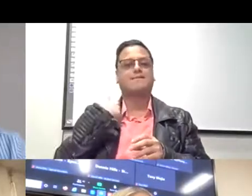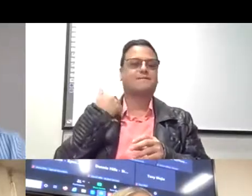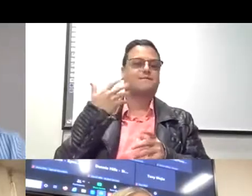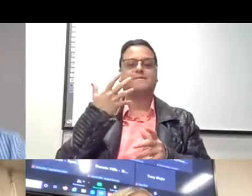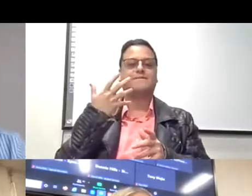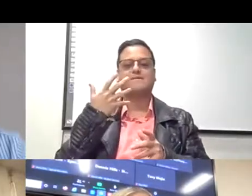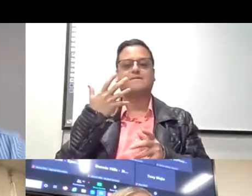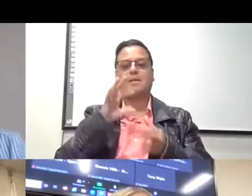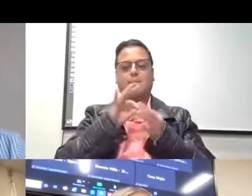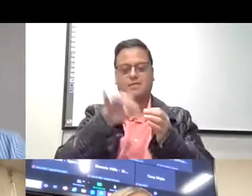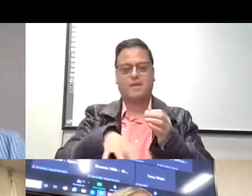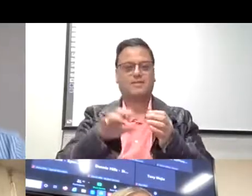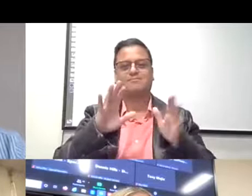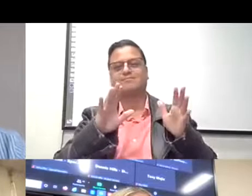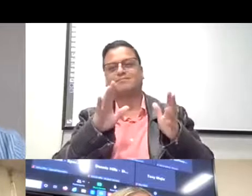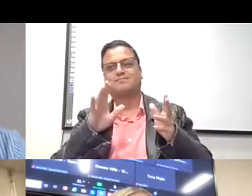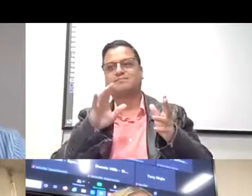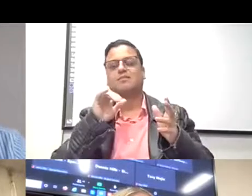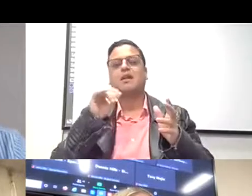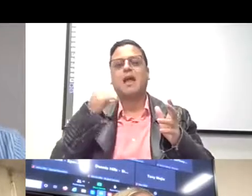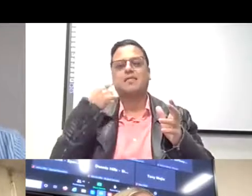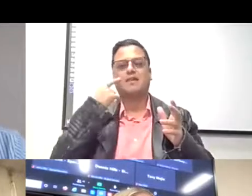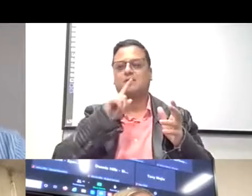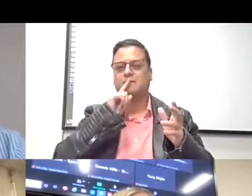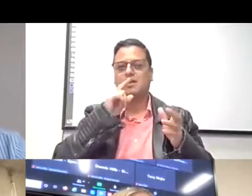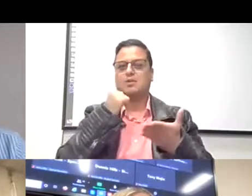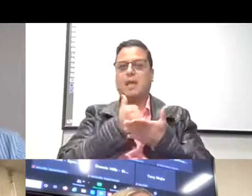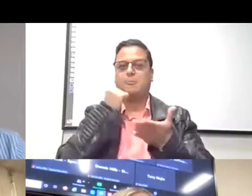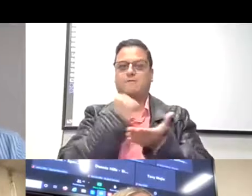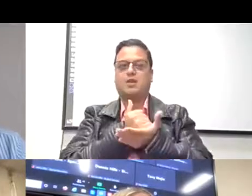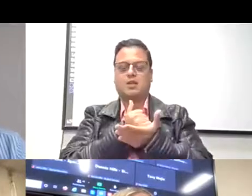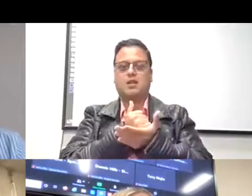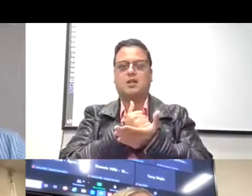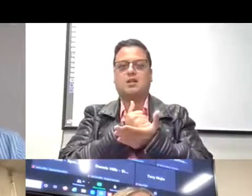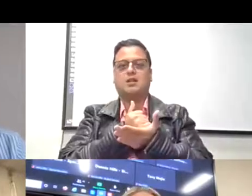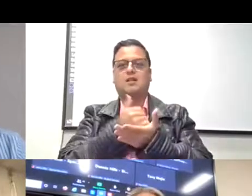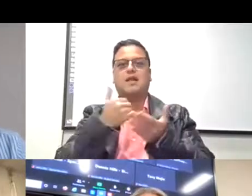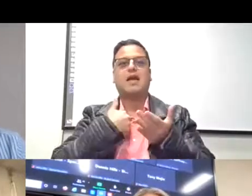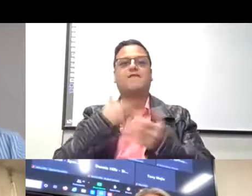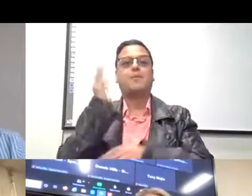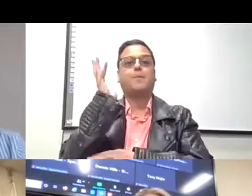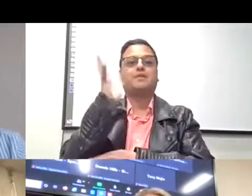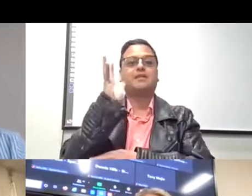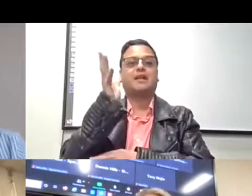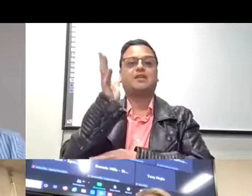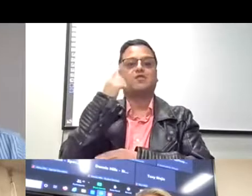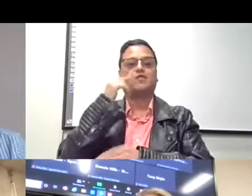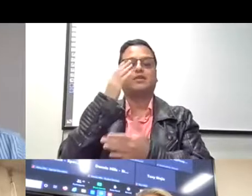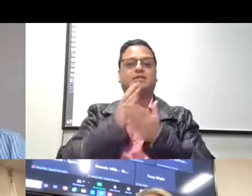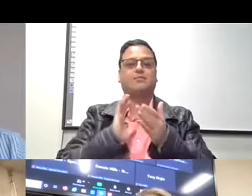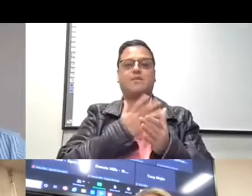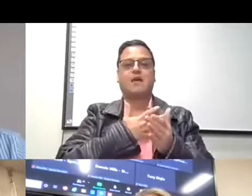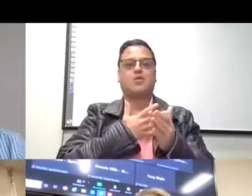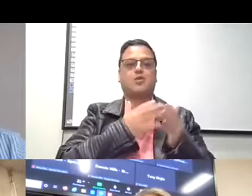of consistency in the past that at least I think is really helpful is to have presentations from some of our committees. So